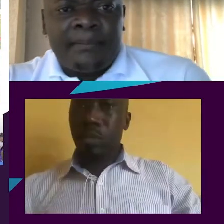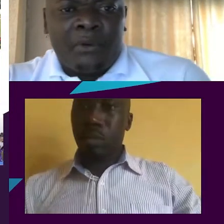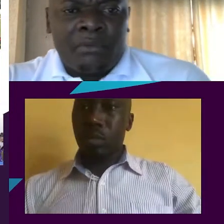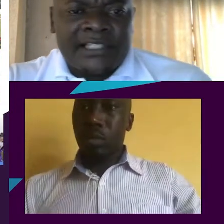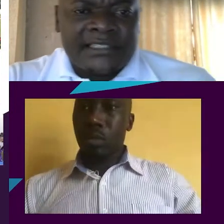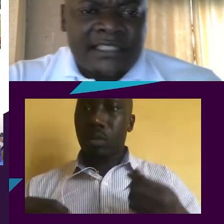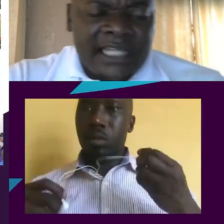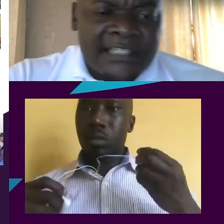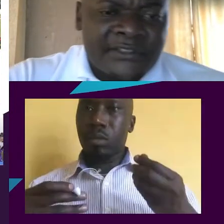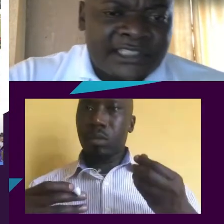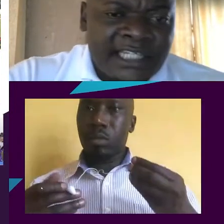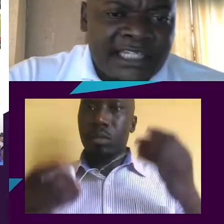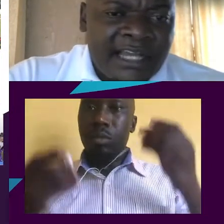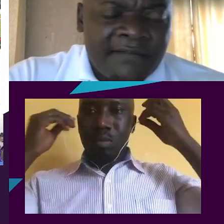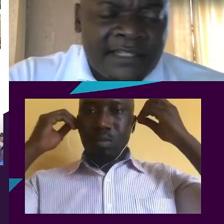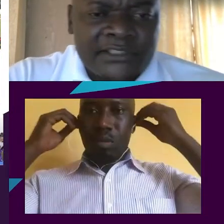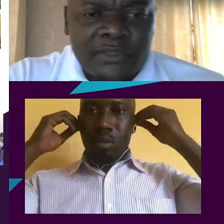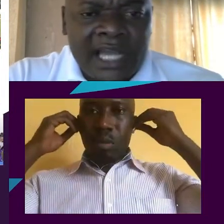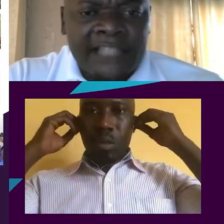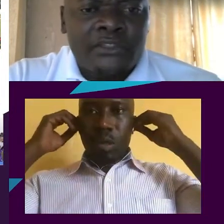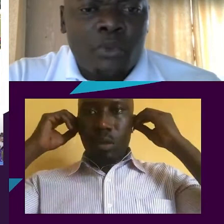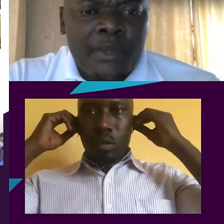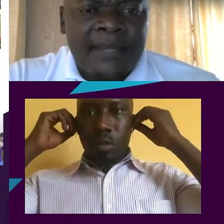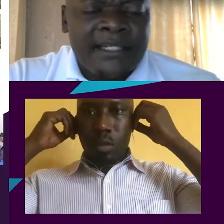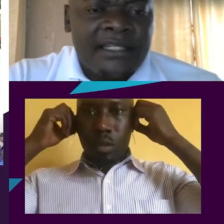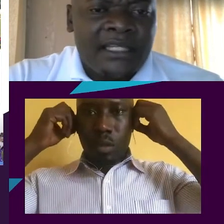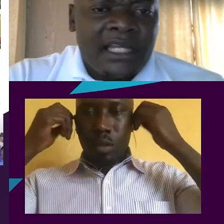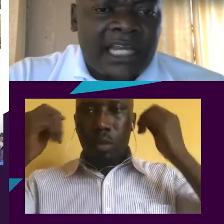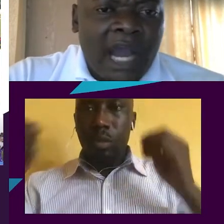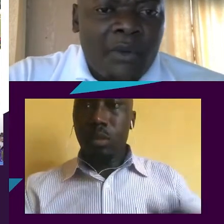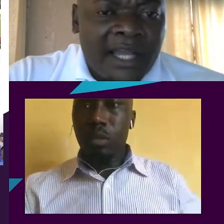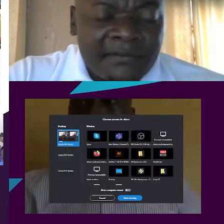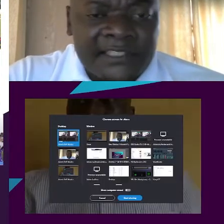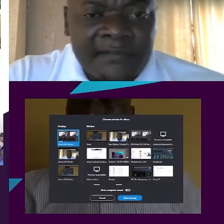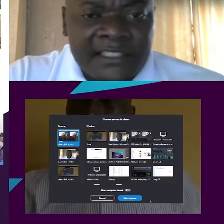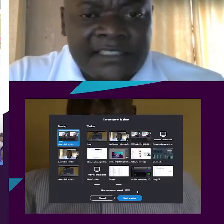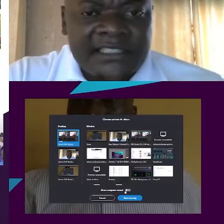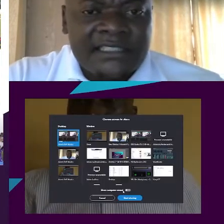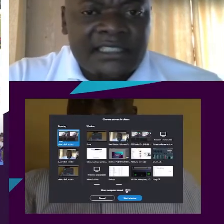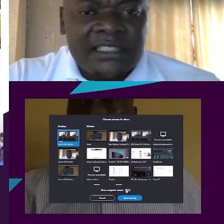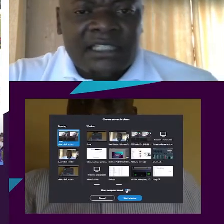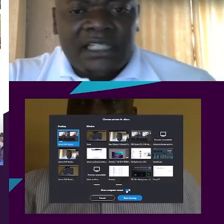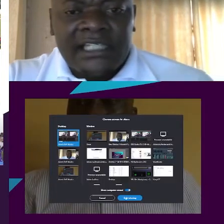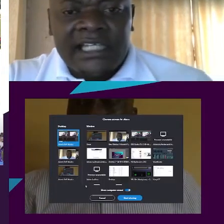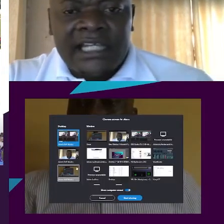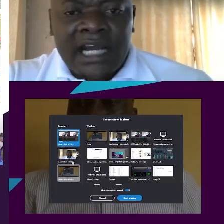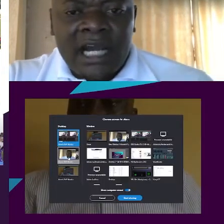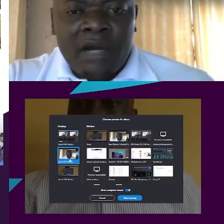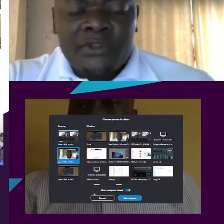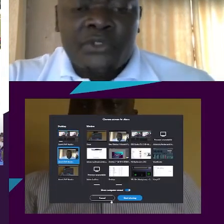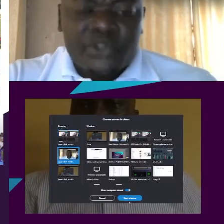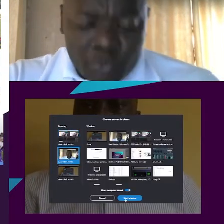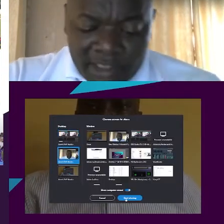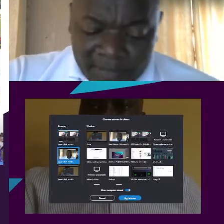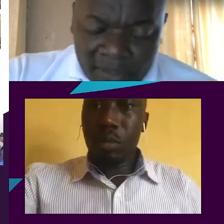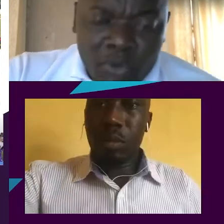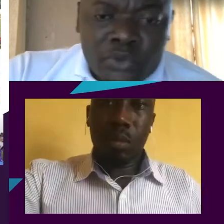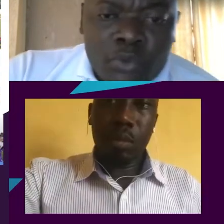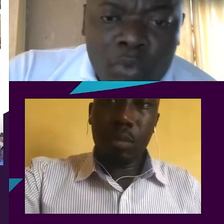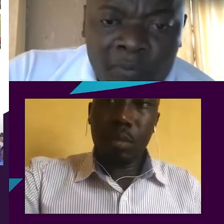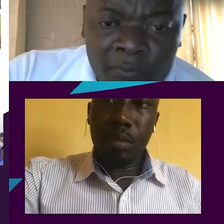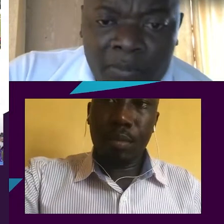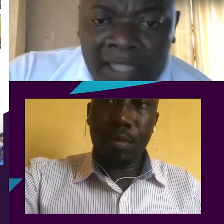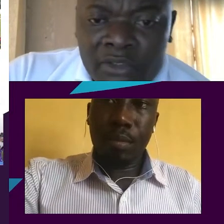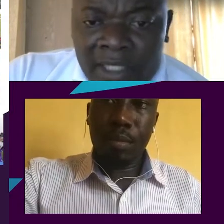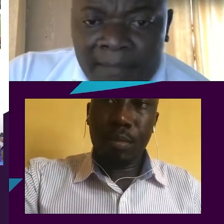of the progress, like you say in governance, we had two women, now we have 17. Then we used to depend